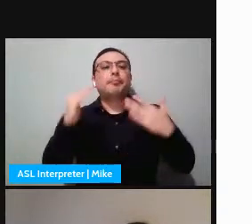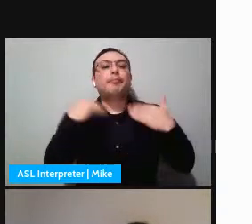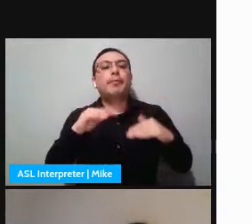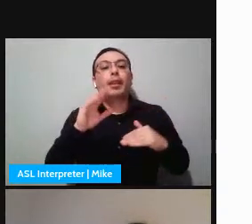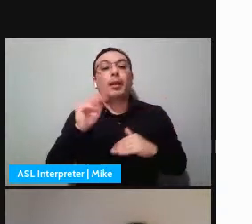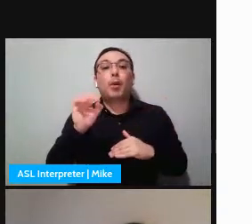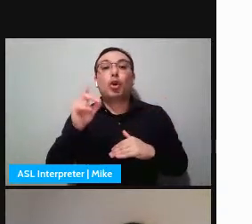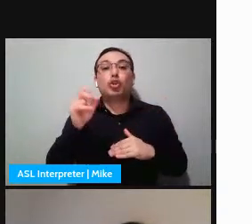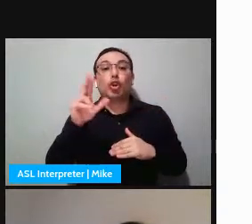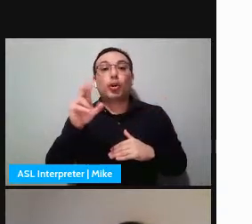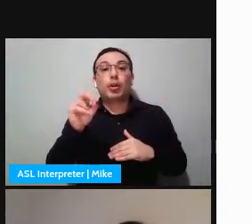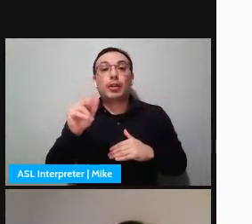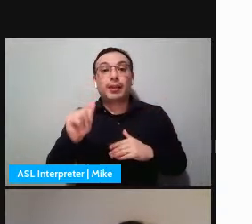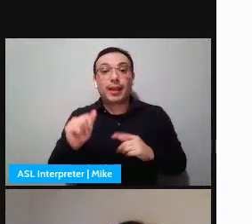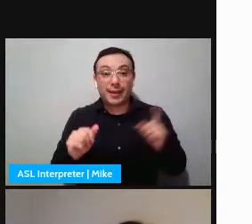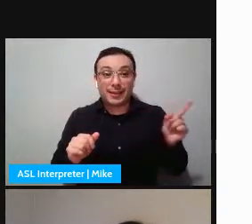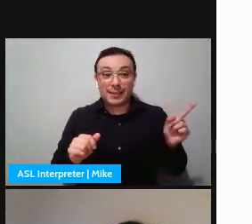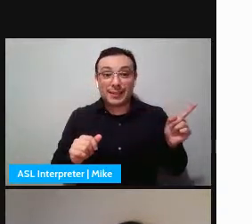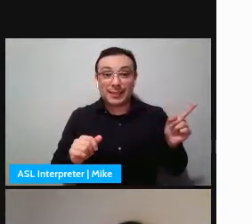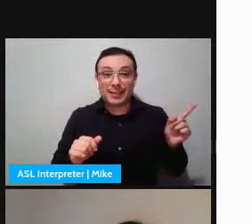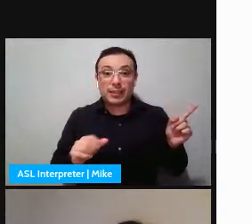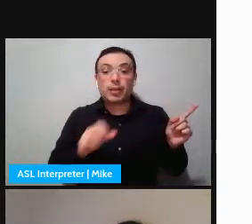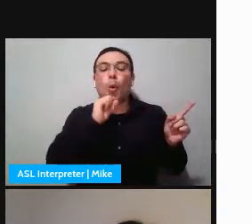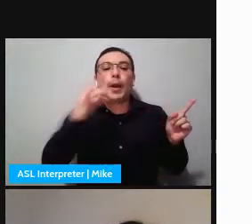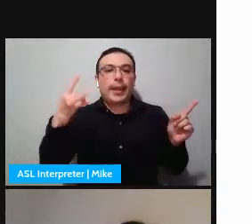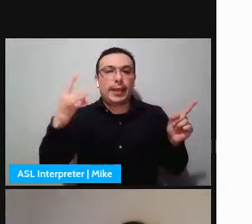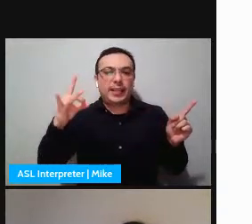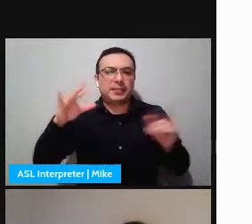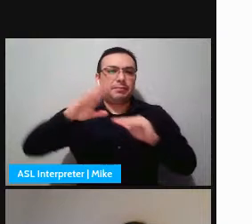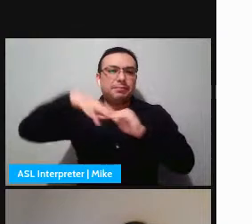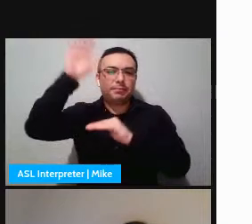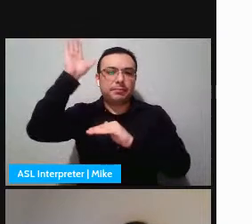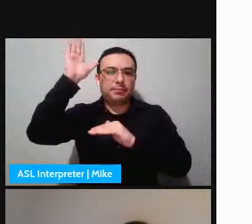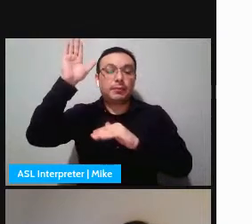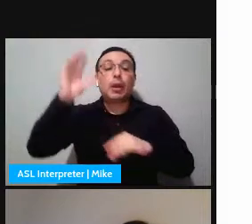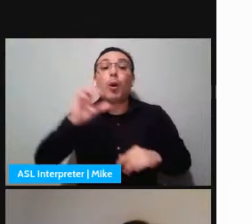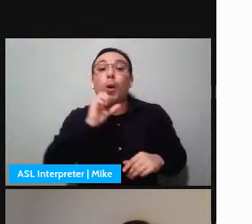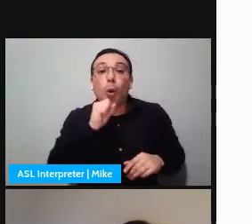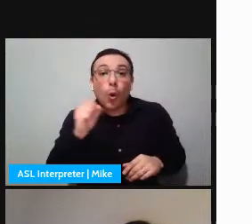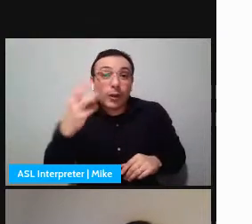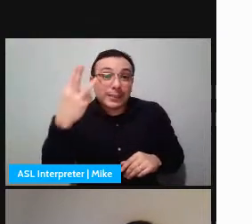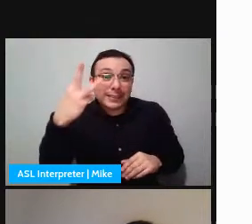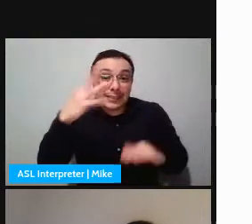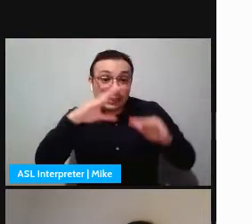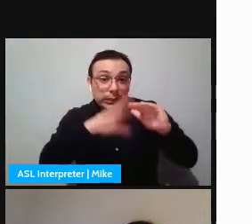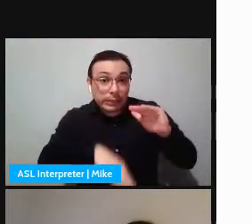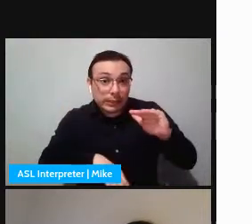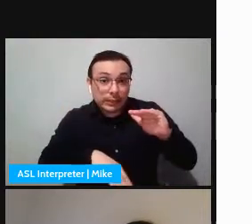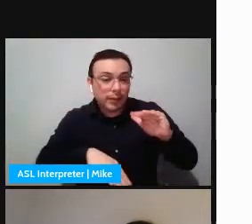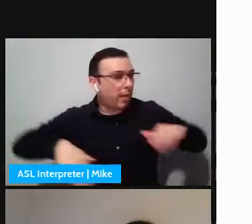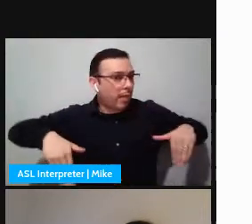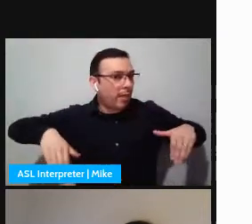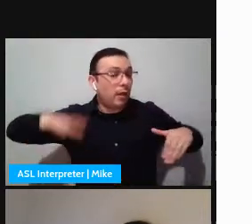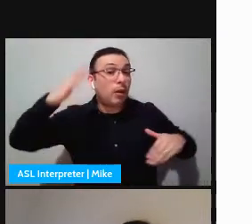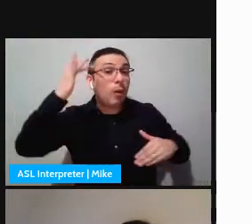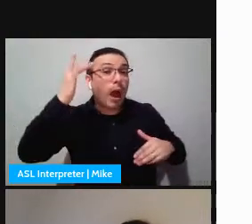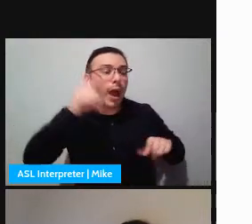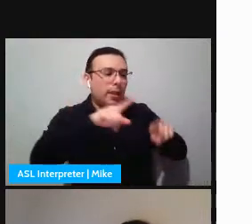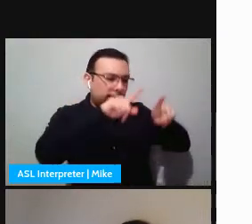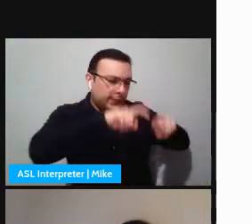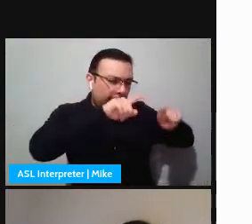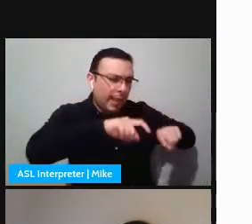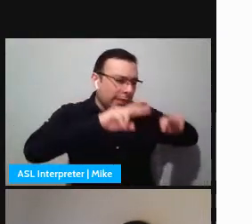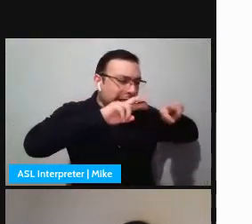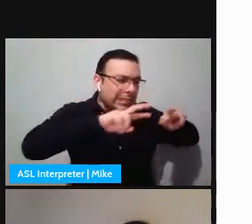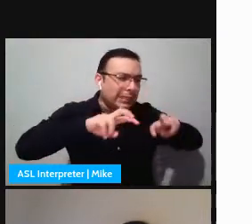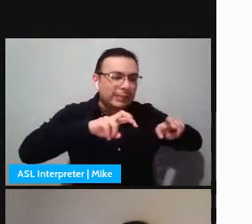now. We don't have any vaccines for those under 16 because those studies are ongoing. So the trials for children 12